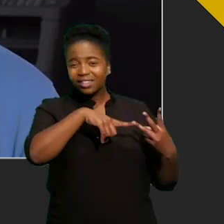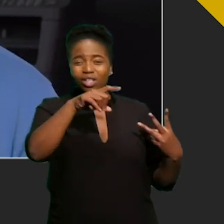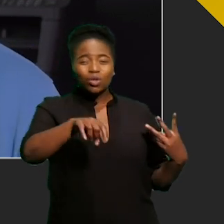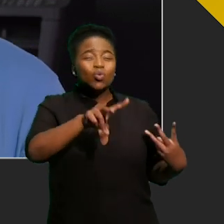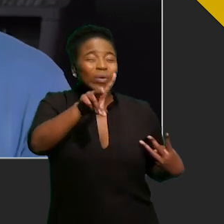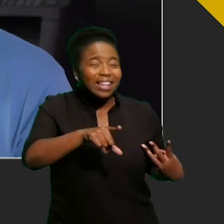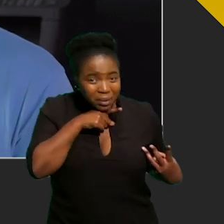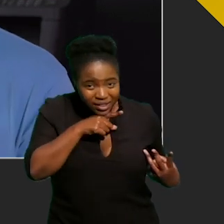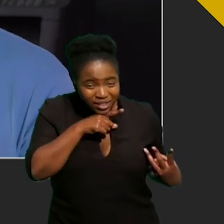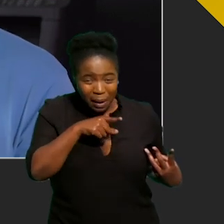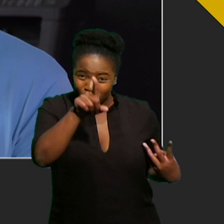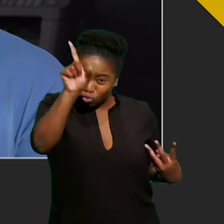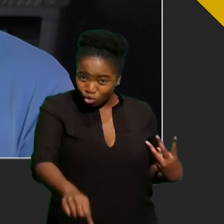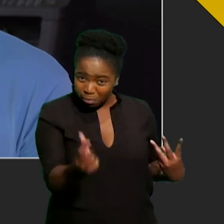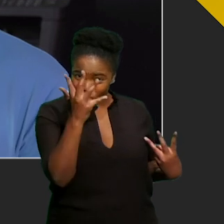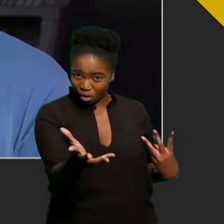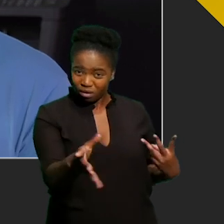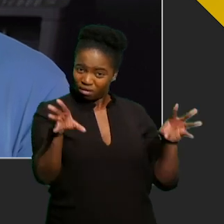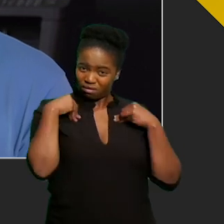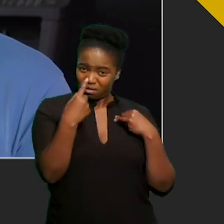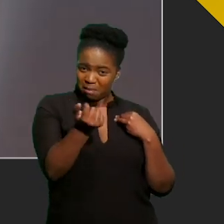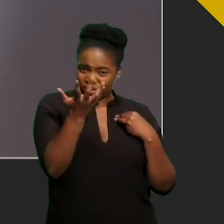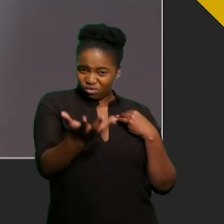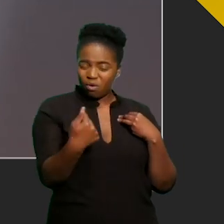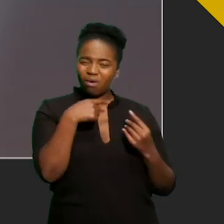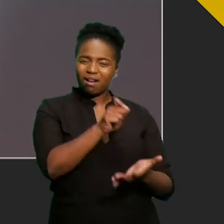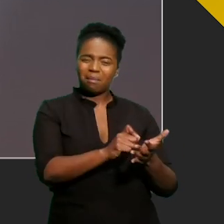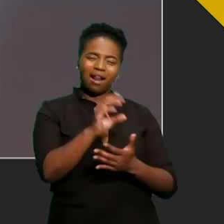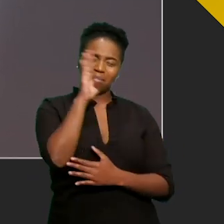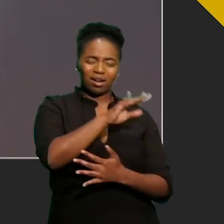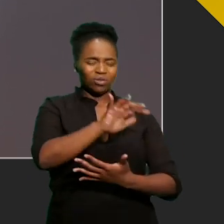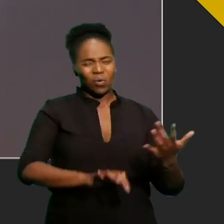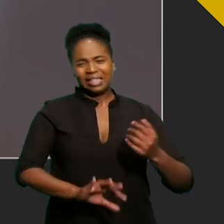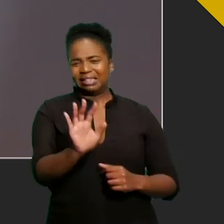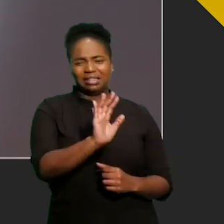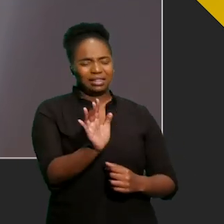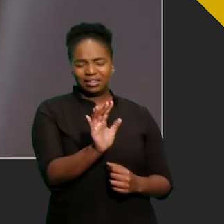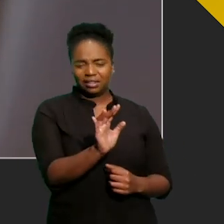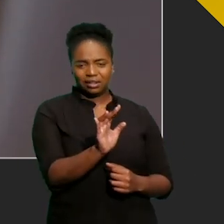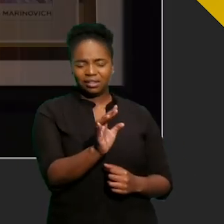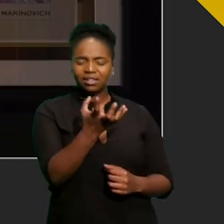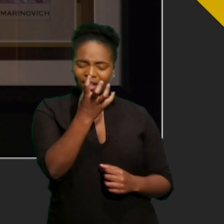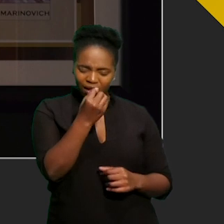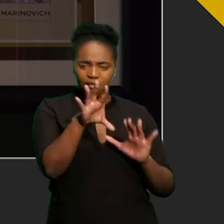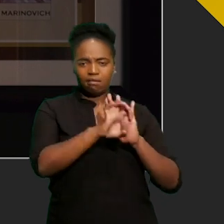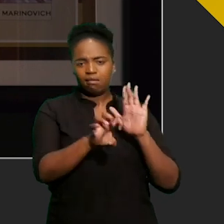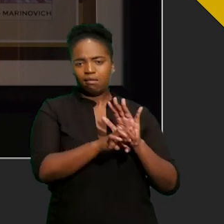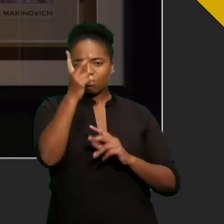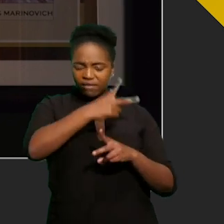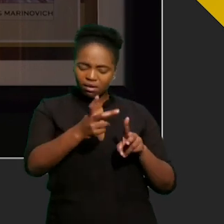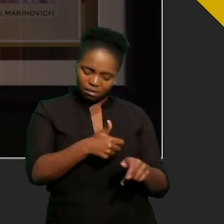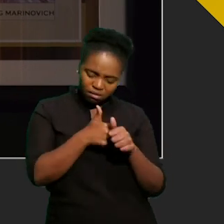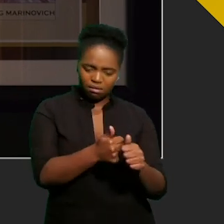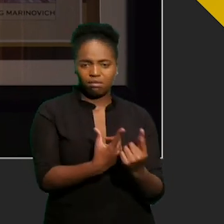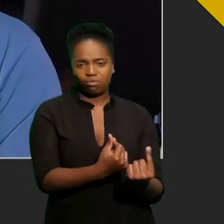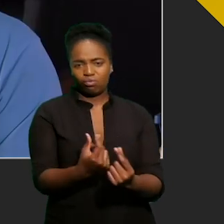For 2,000 rands? So how cheap are you, you know, in a real sense? We already have credible bodies, and they've ruled